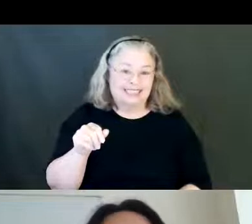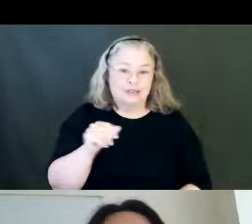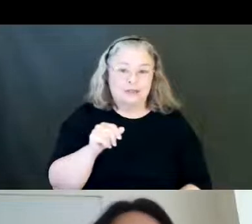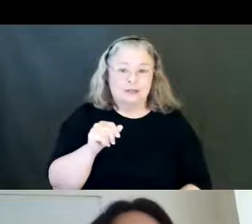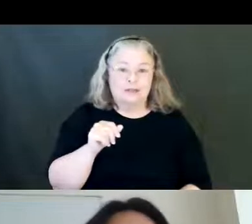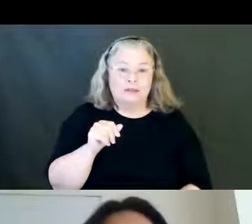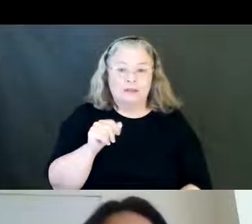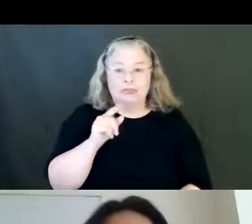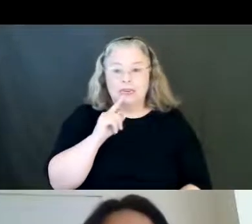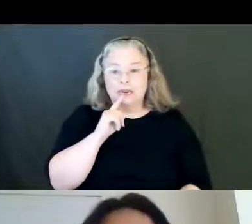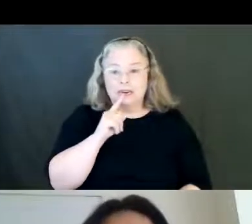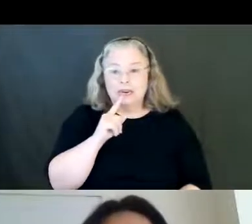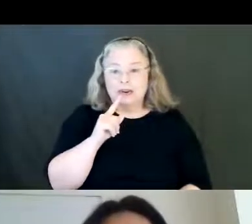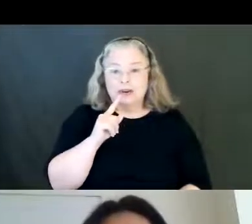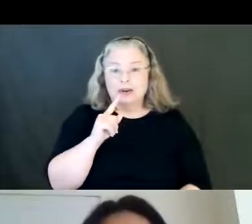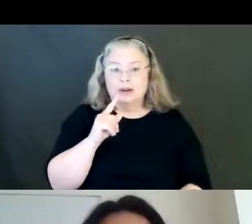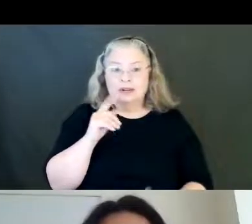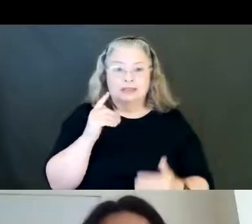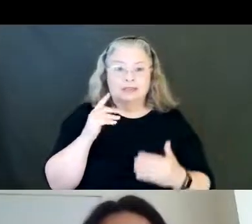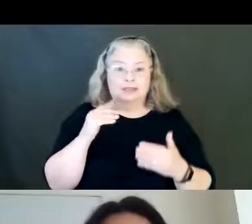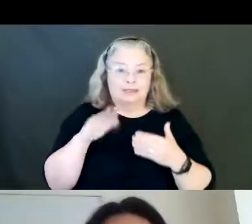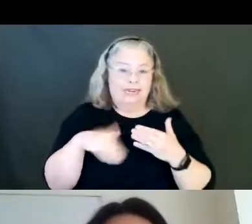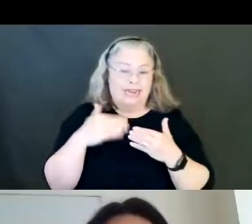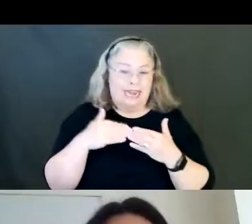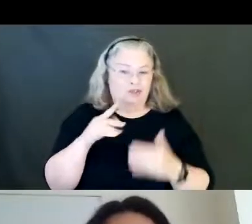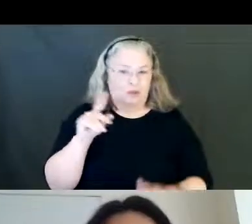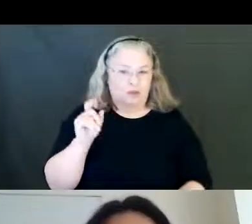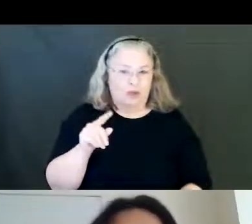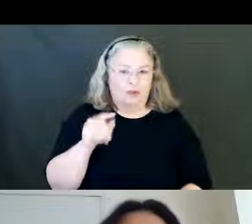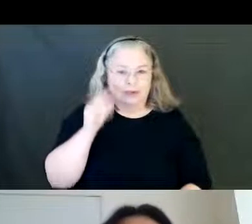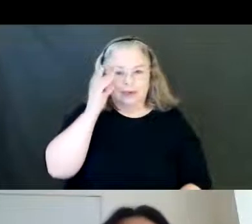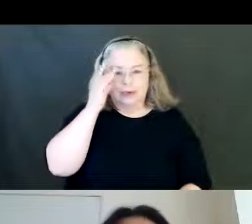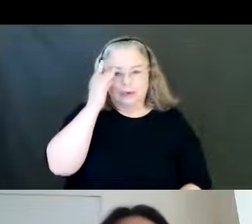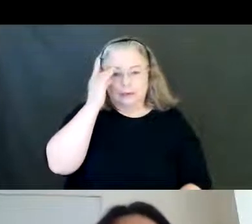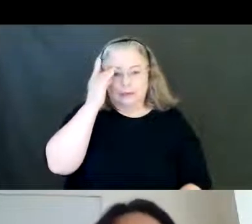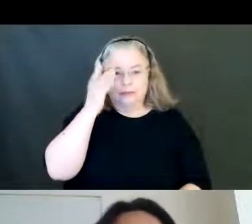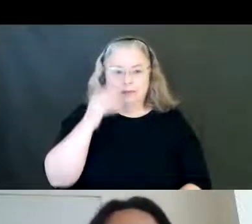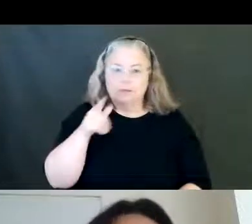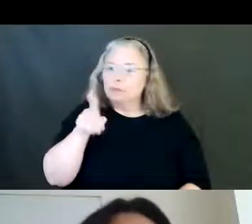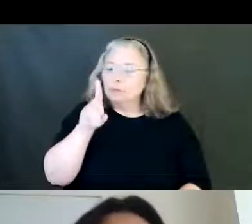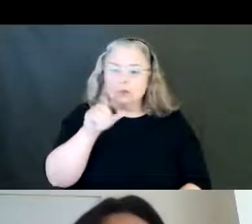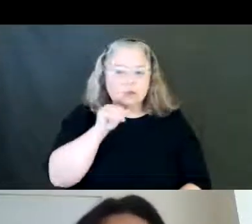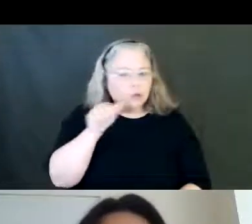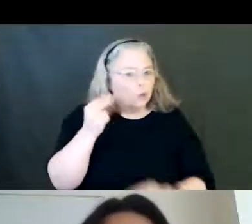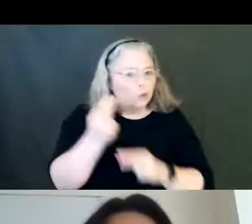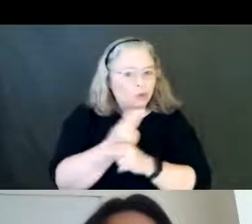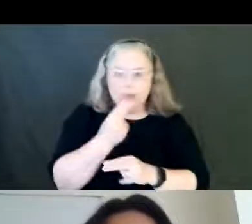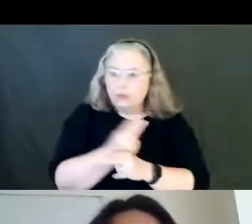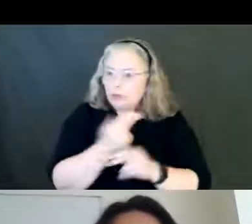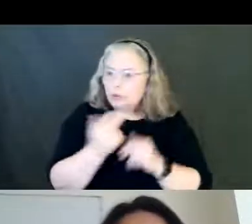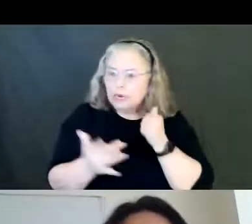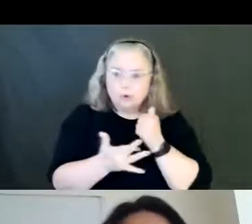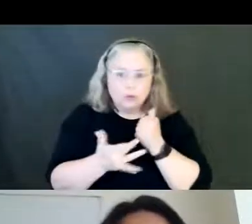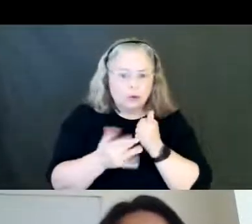If we can go ahead and scroll to our next one. Give us a moment. There we go. If you don't use technology in